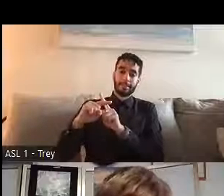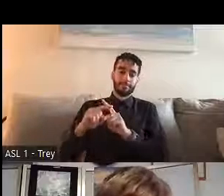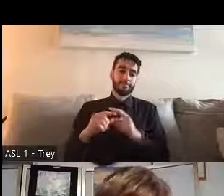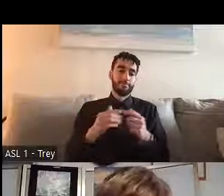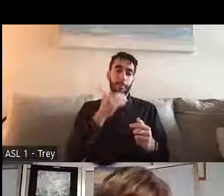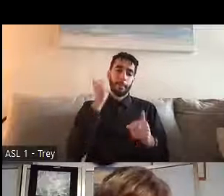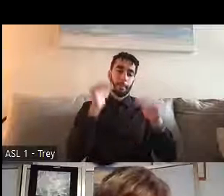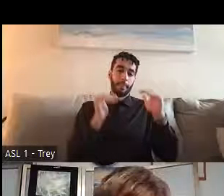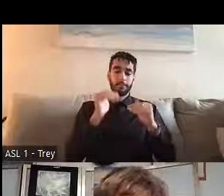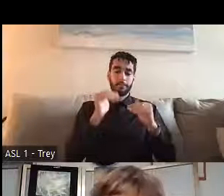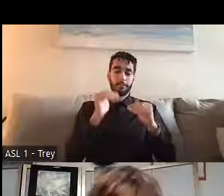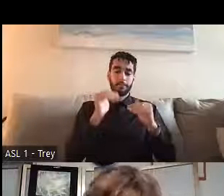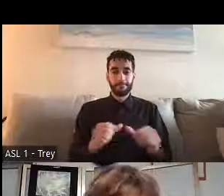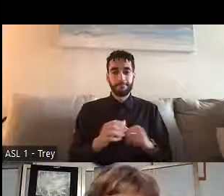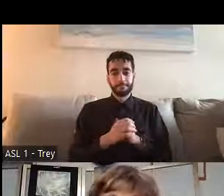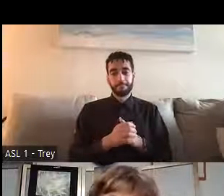next slide,